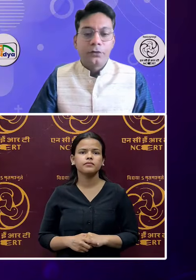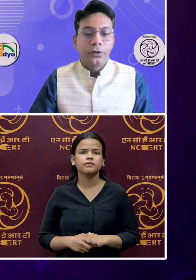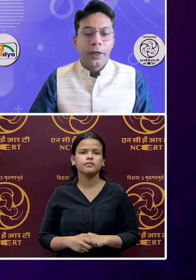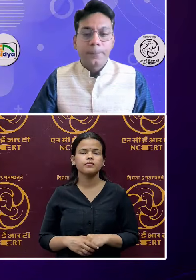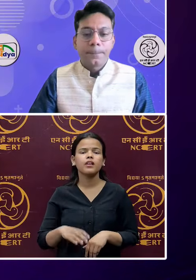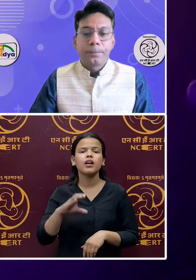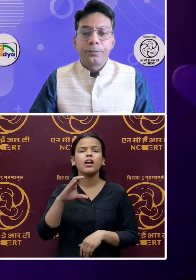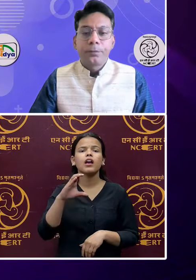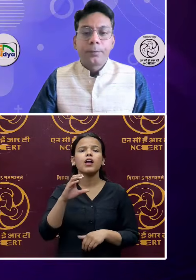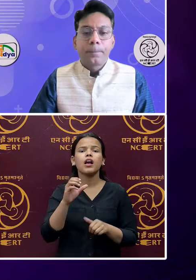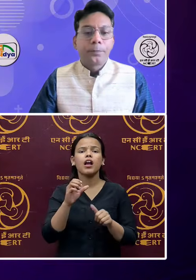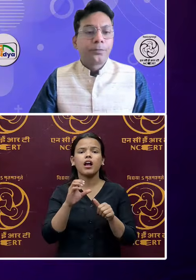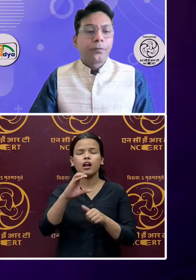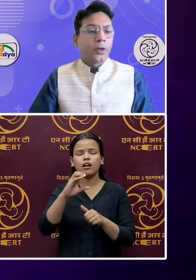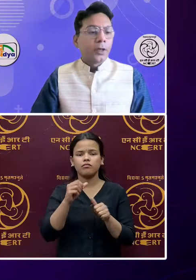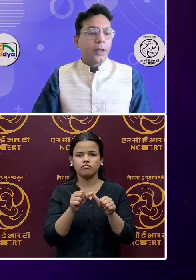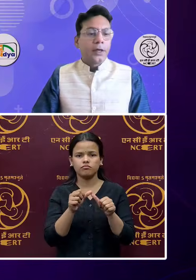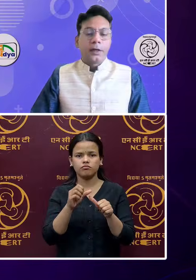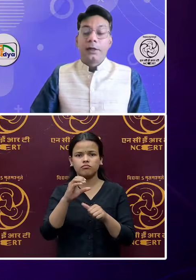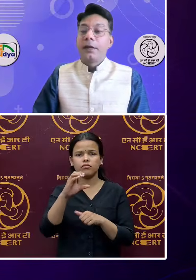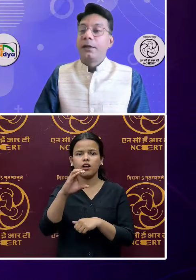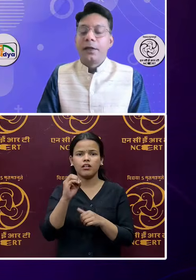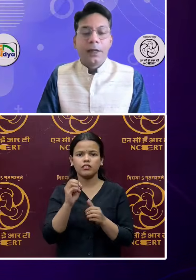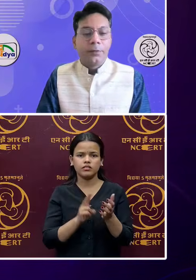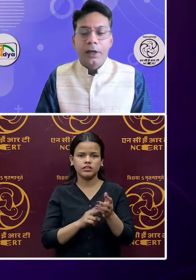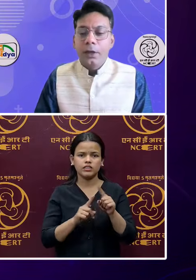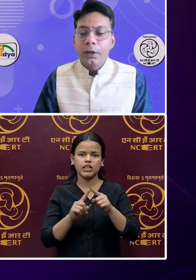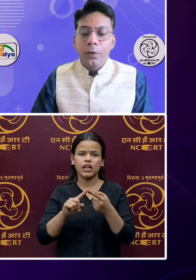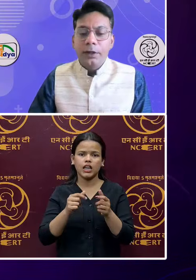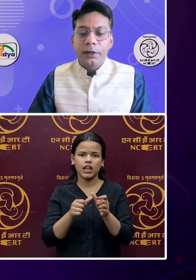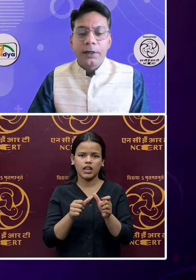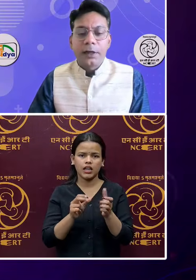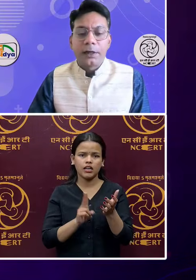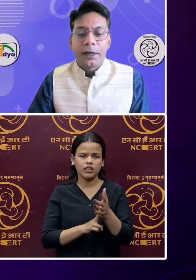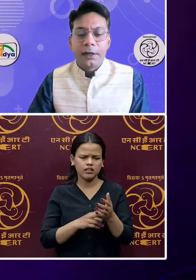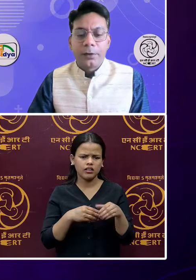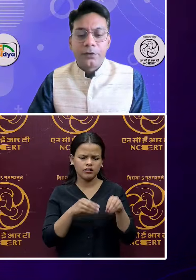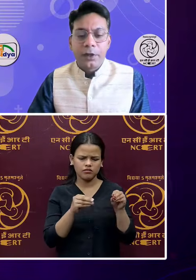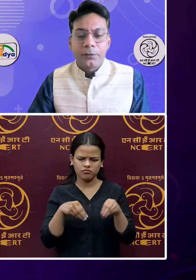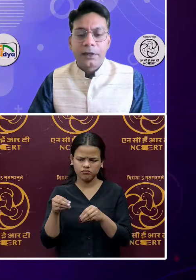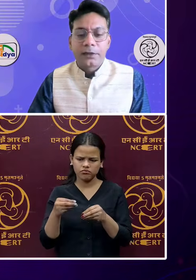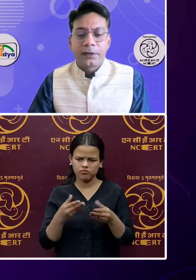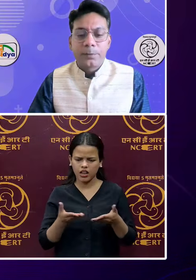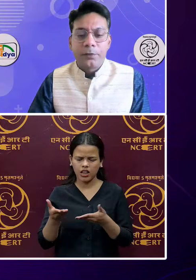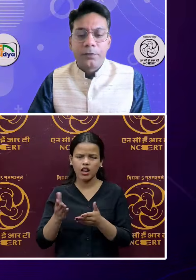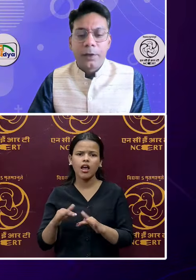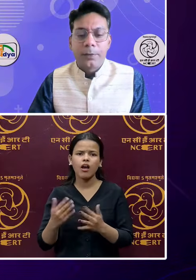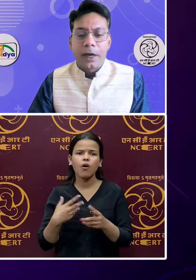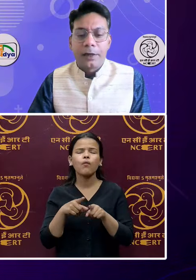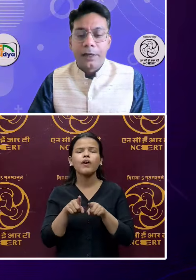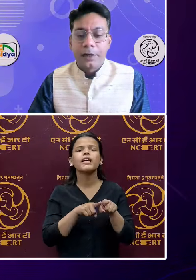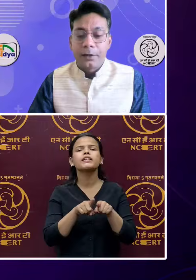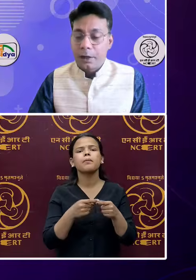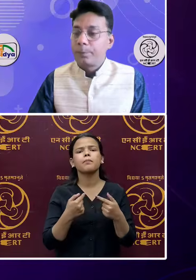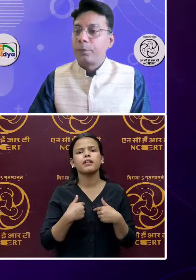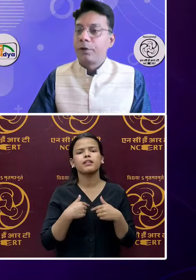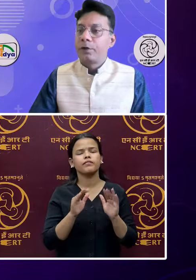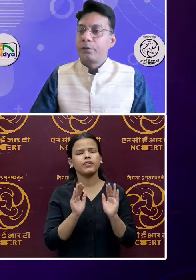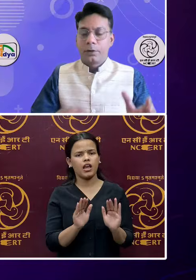content hosting, then content delivery. What are the content delivery? Say for example, we have